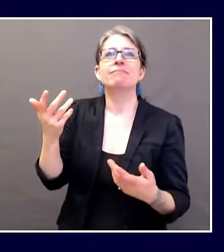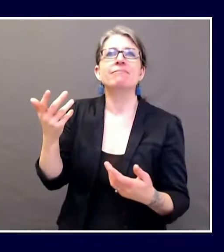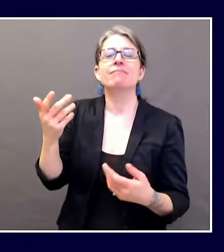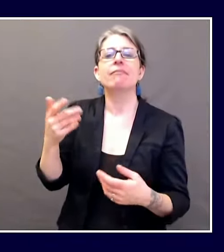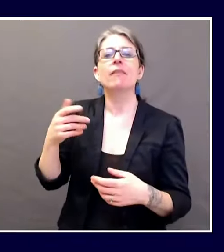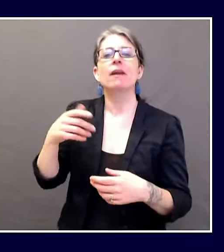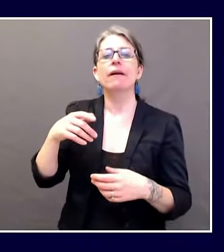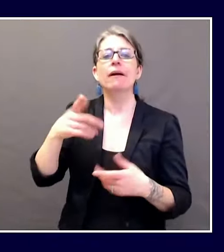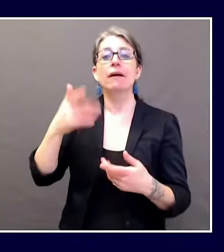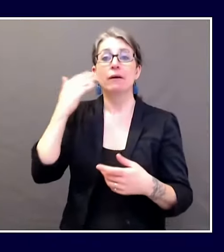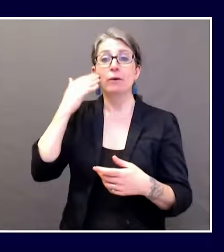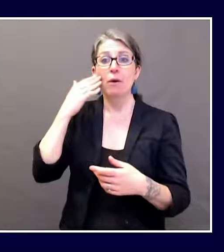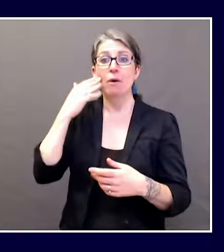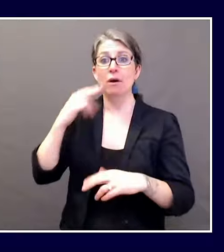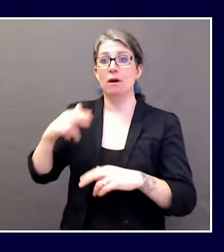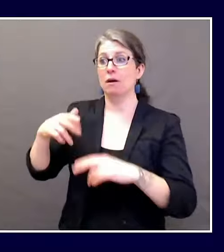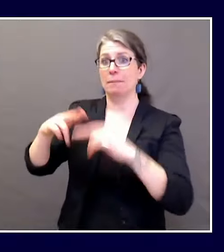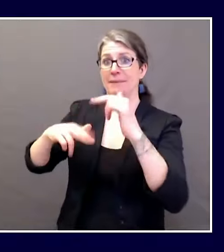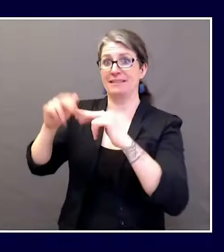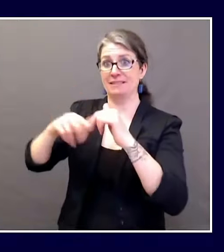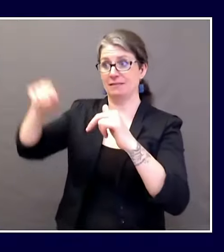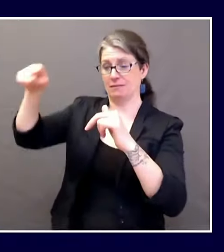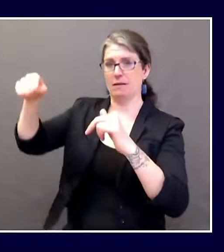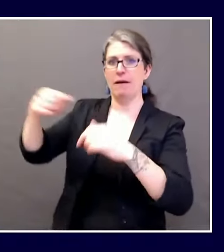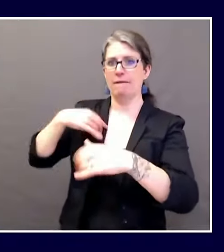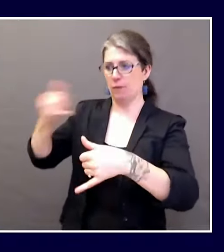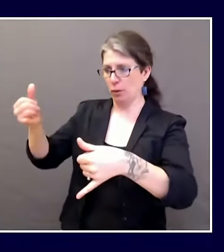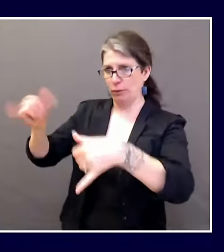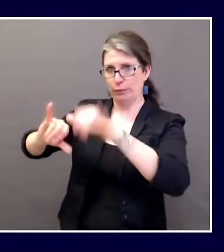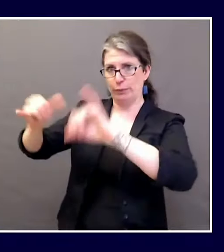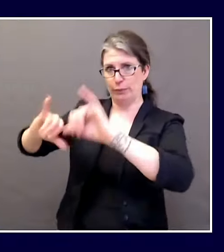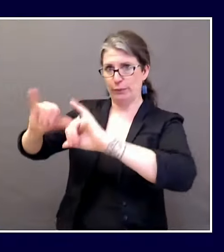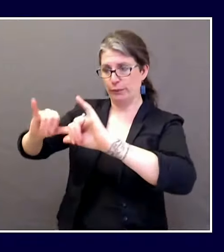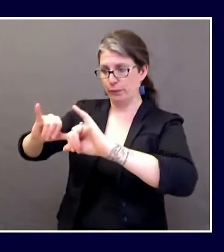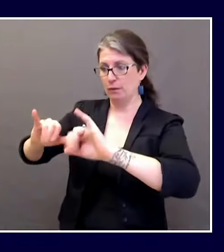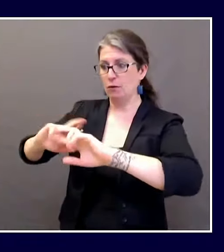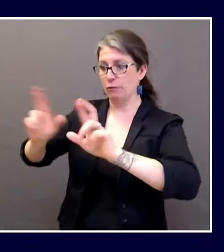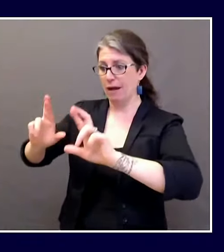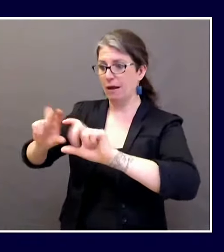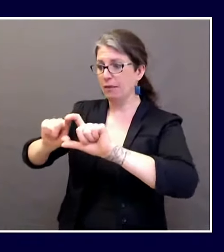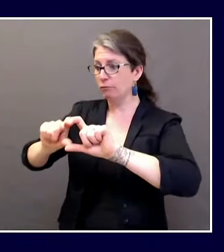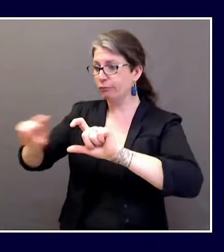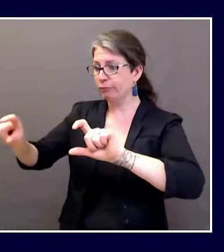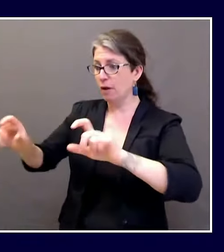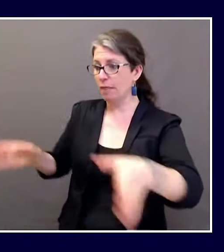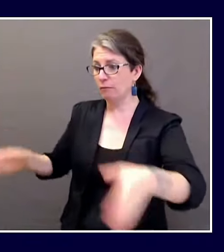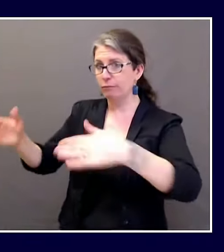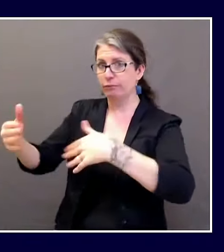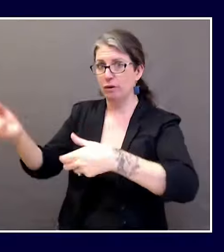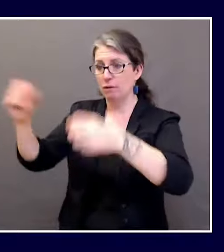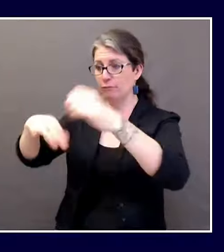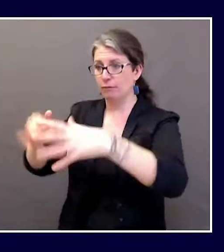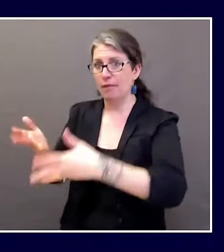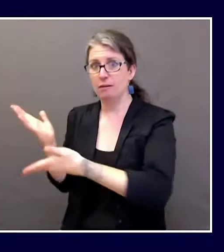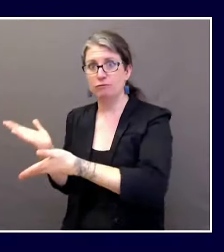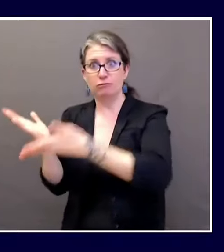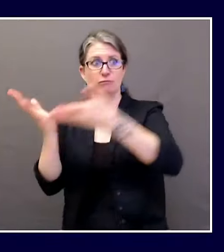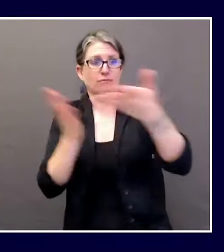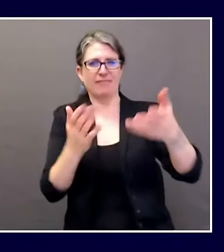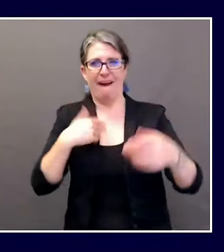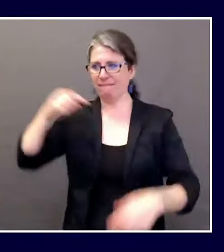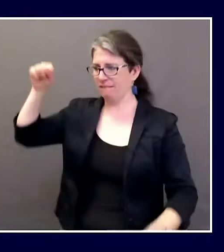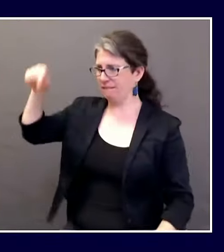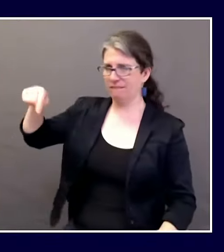raw constituent chemicals and pieces to a finished product that is what we now know to be the vaccine.